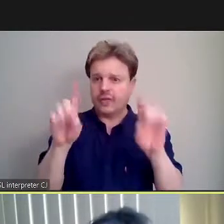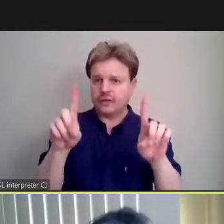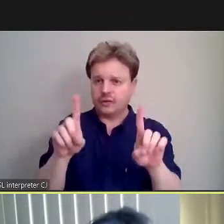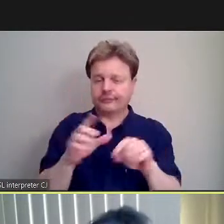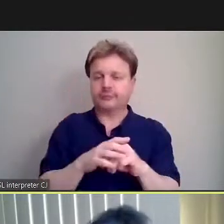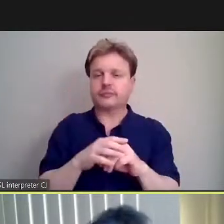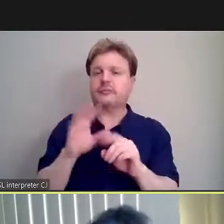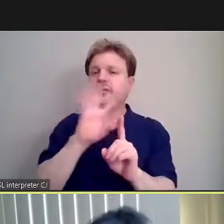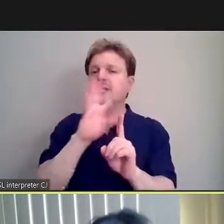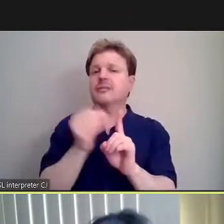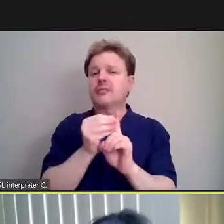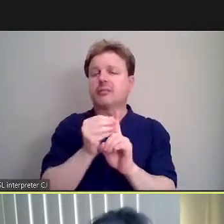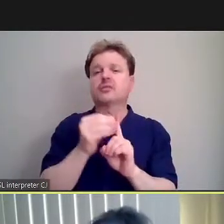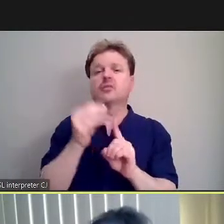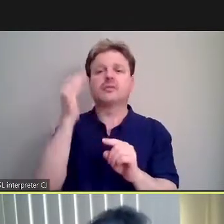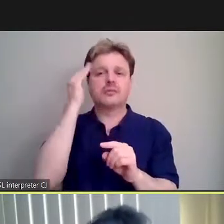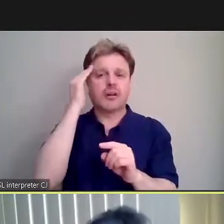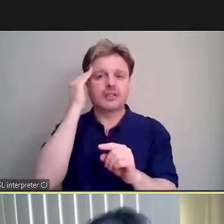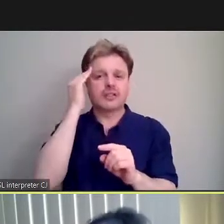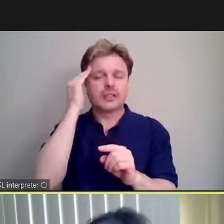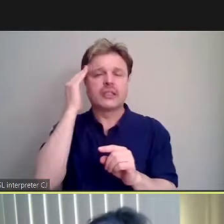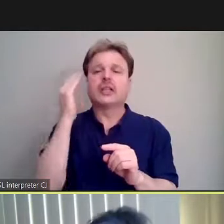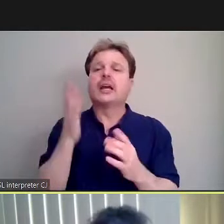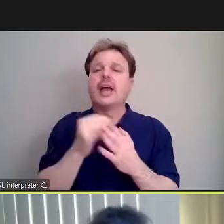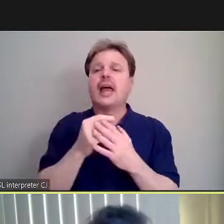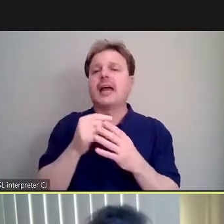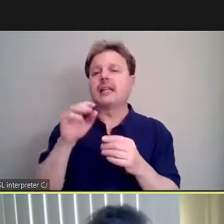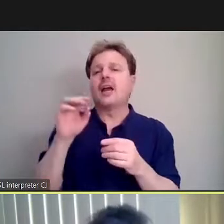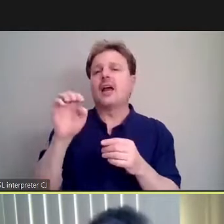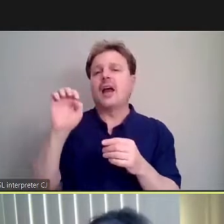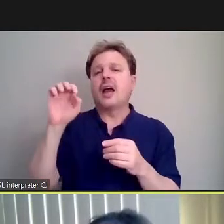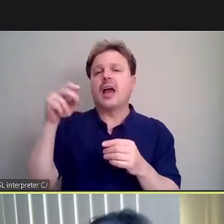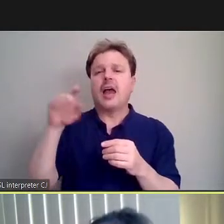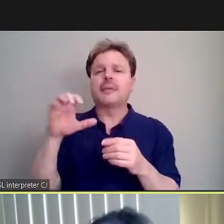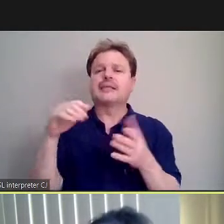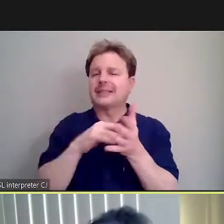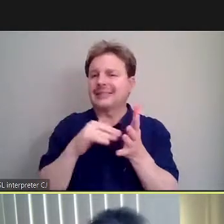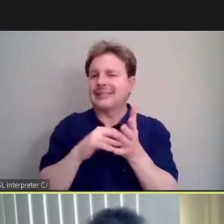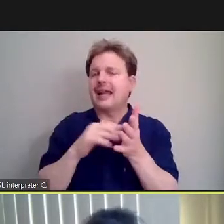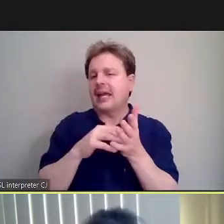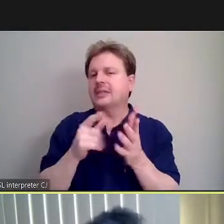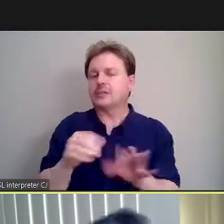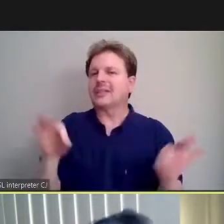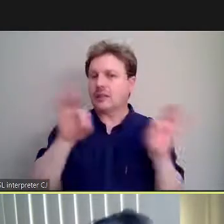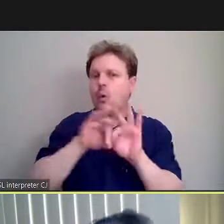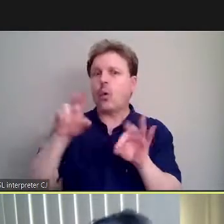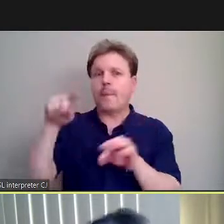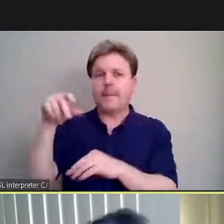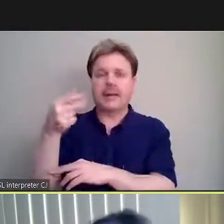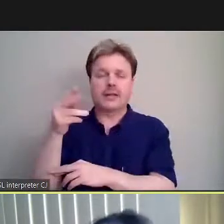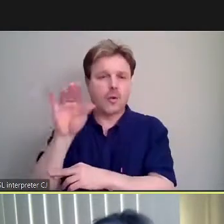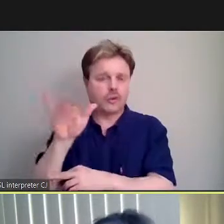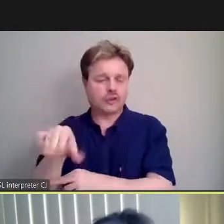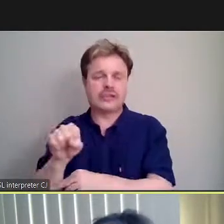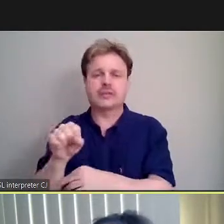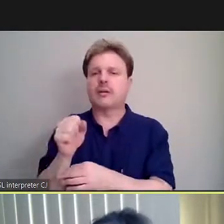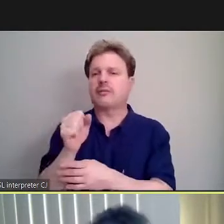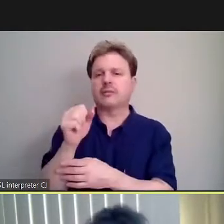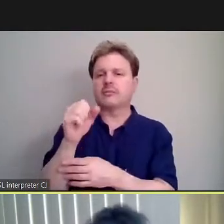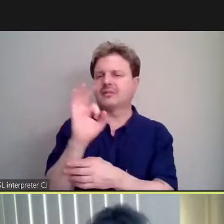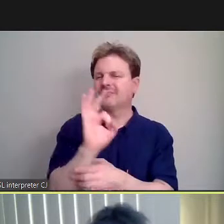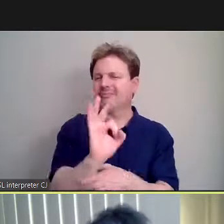cultural knowledges, restorative justice, ethnic studies, and critical pedagogies are just this tiny dot within a